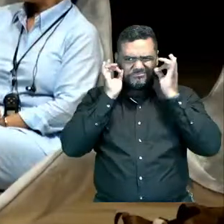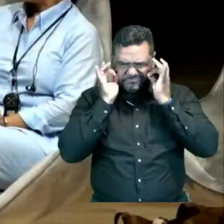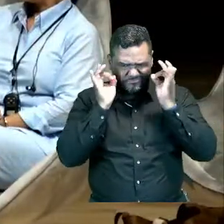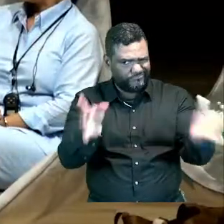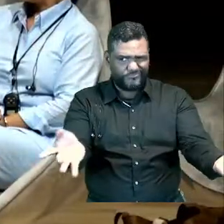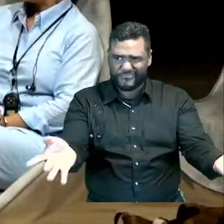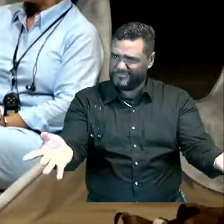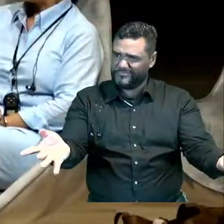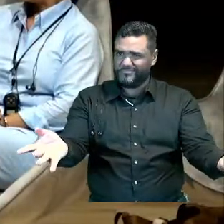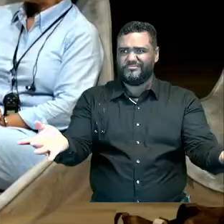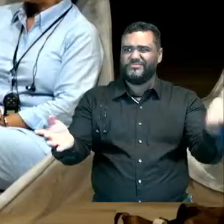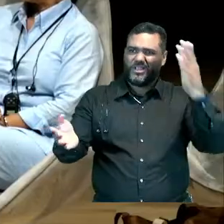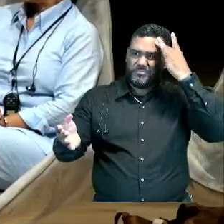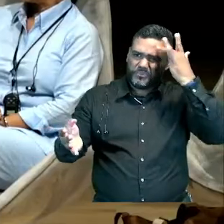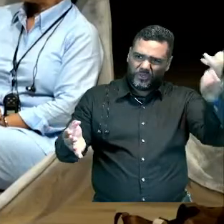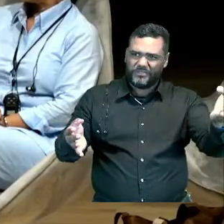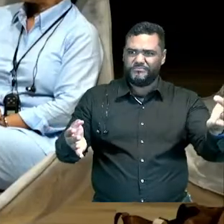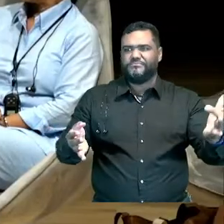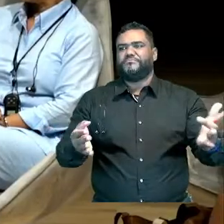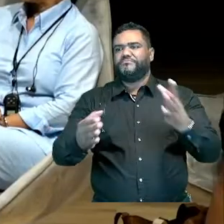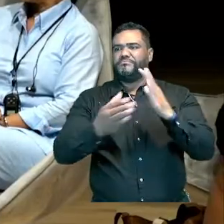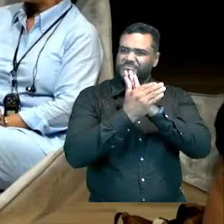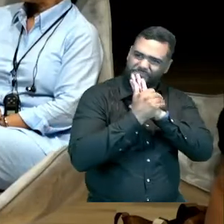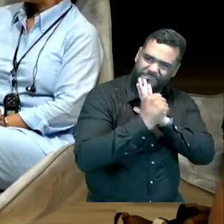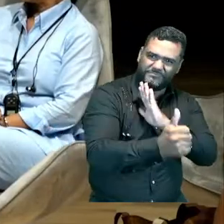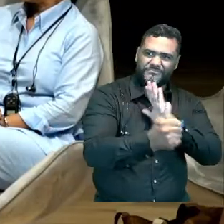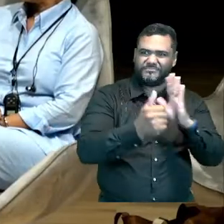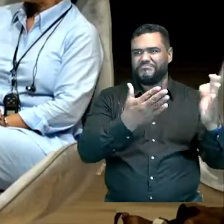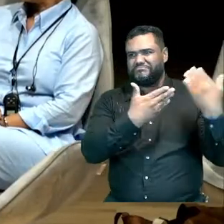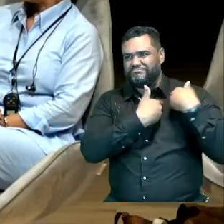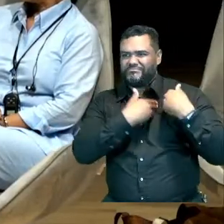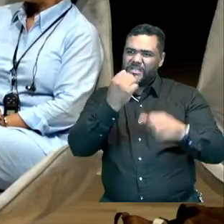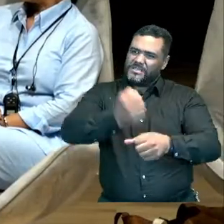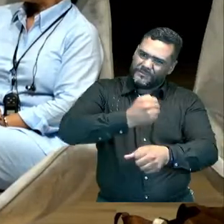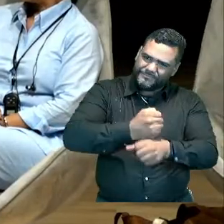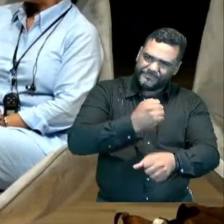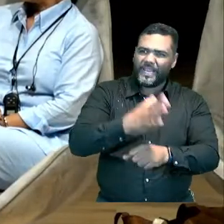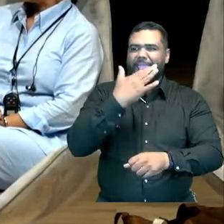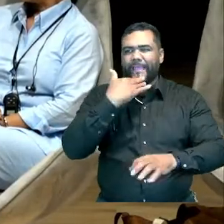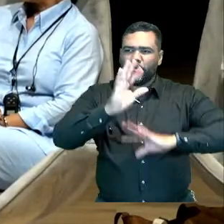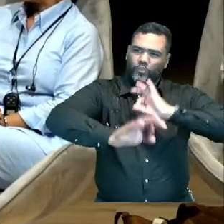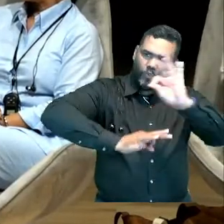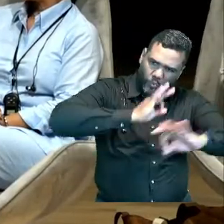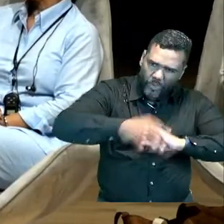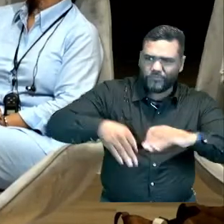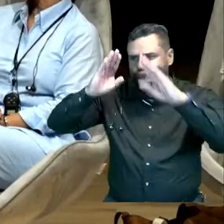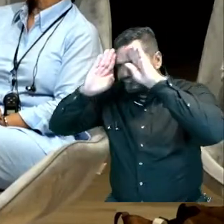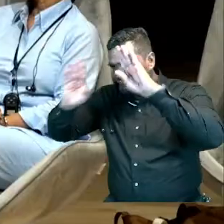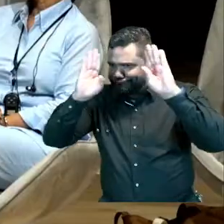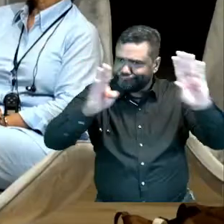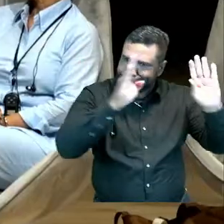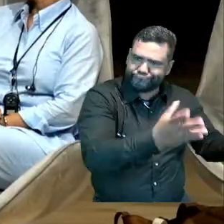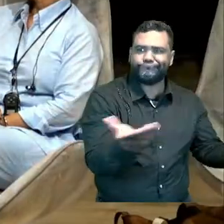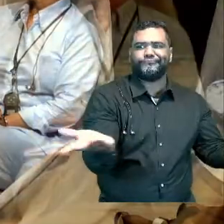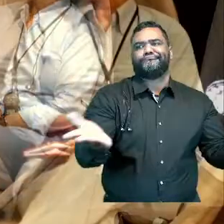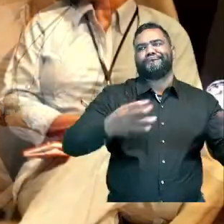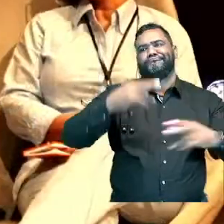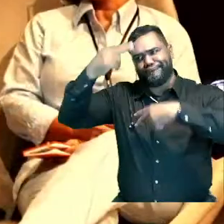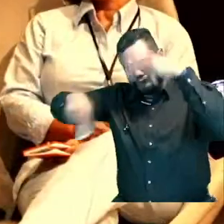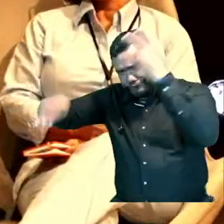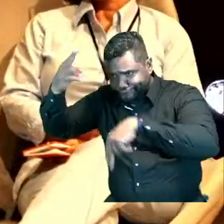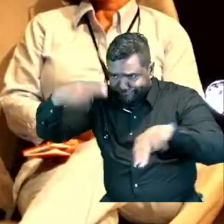as caregivers and the carriers of the home. So